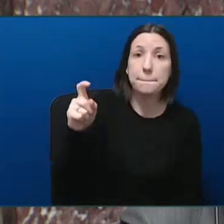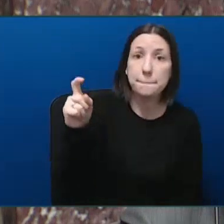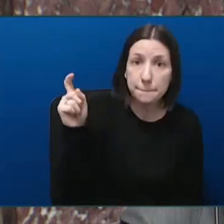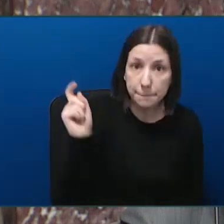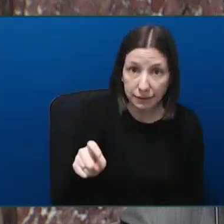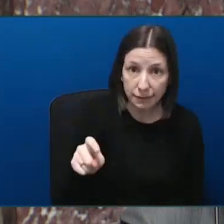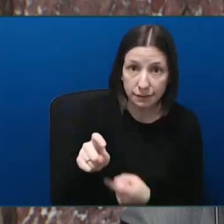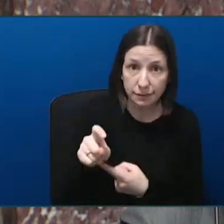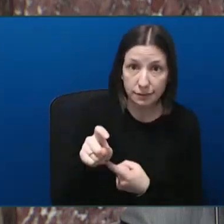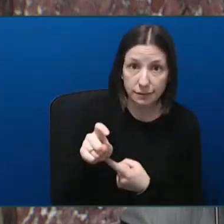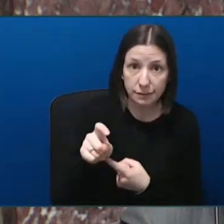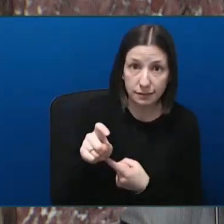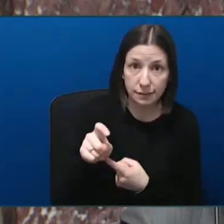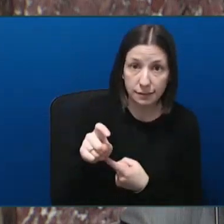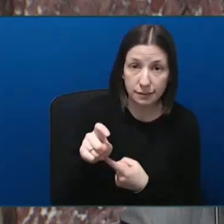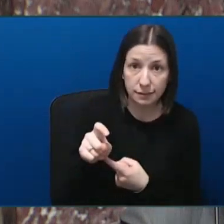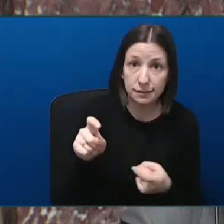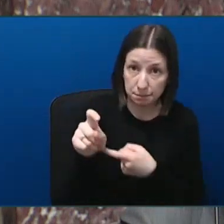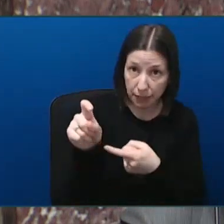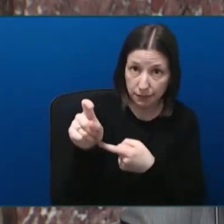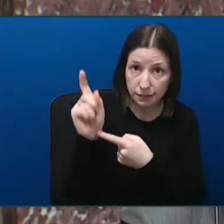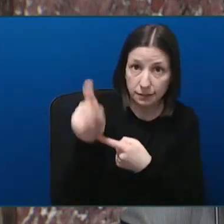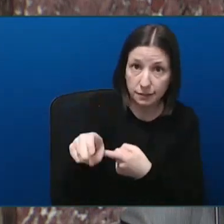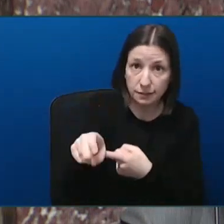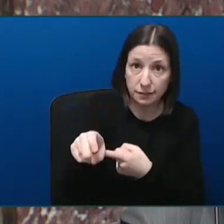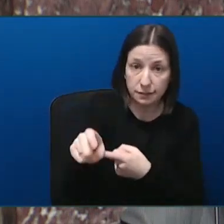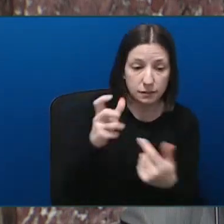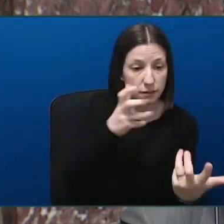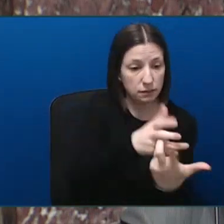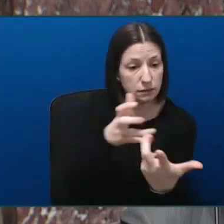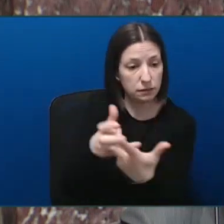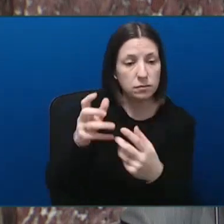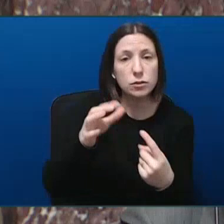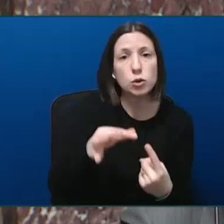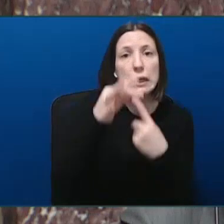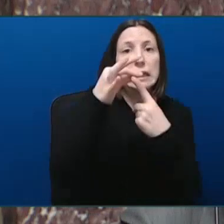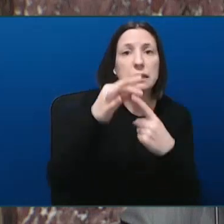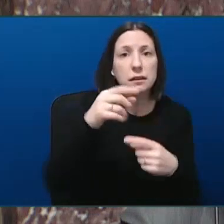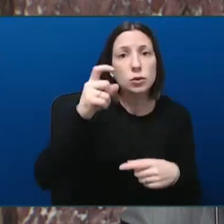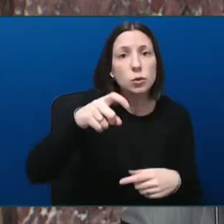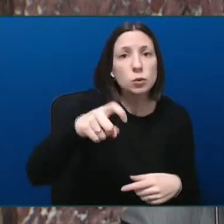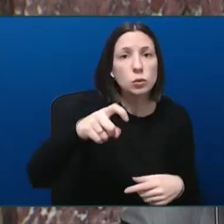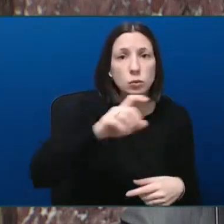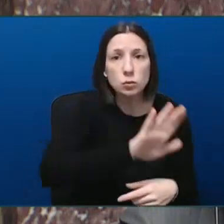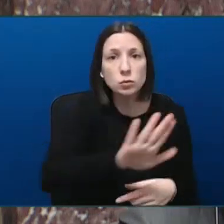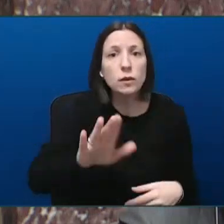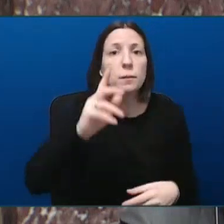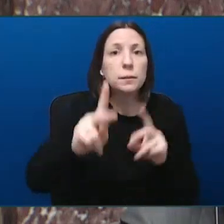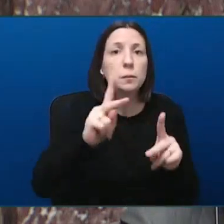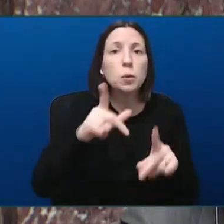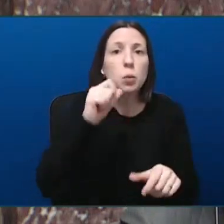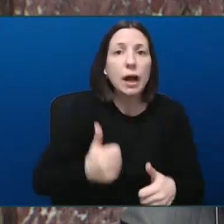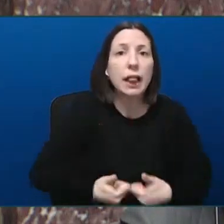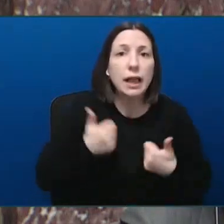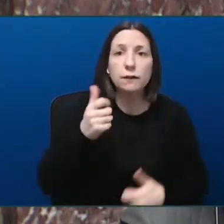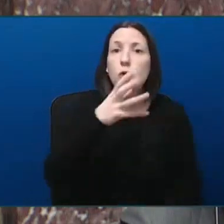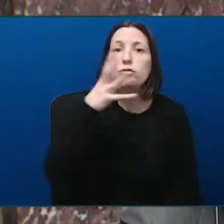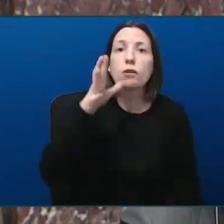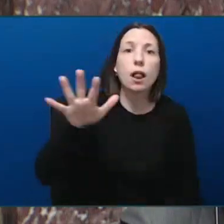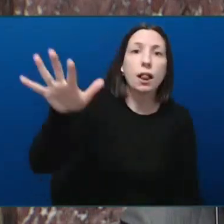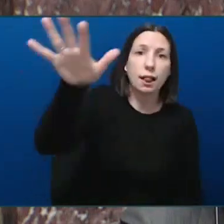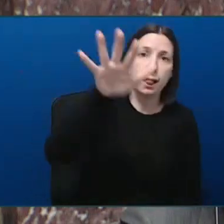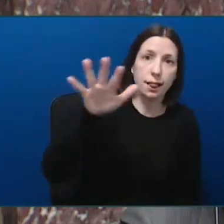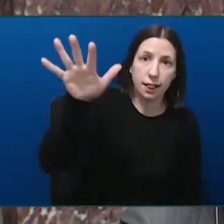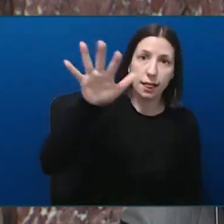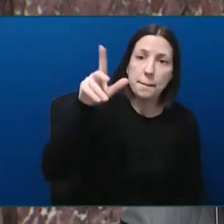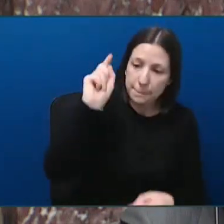I quote, meet the unique needs of people living in rural communities, end quote. How can the minister